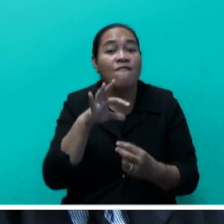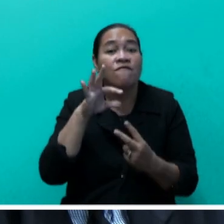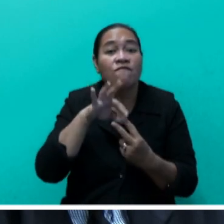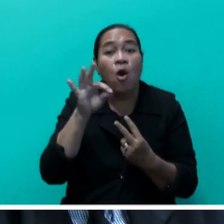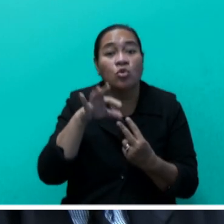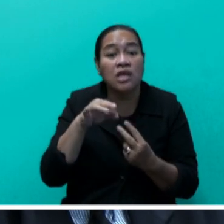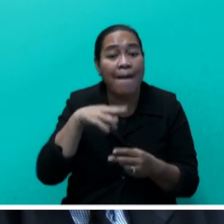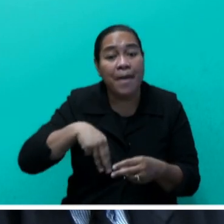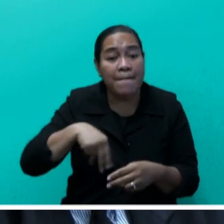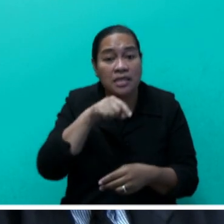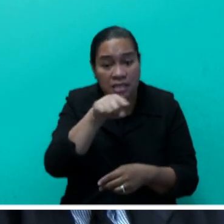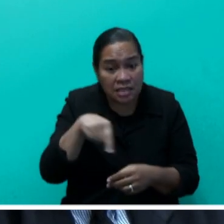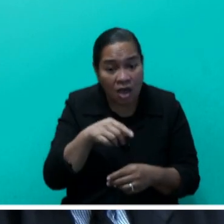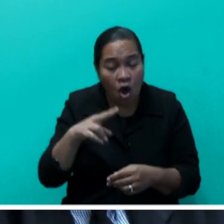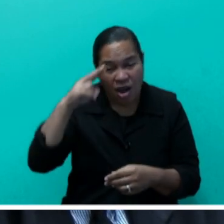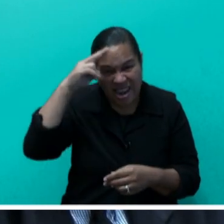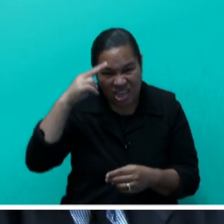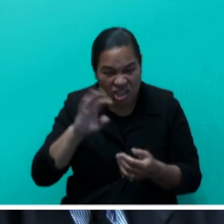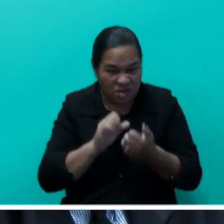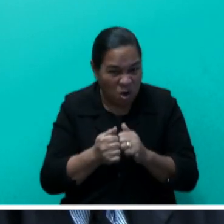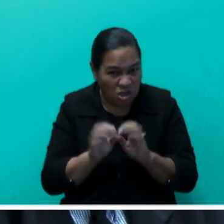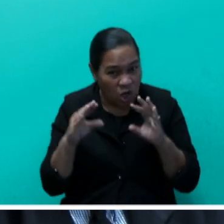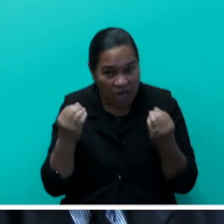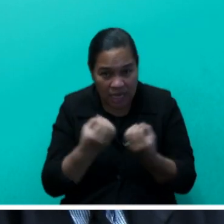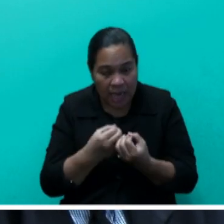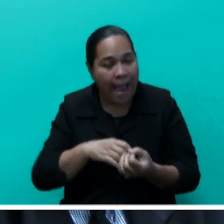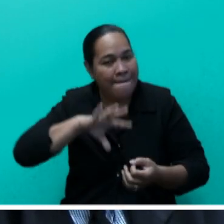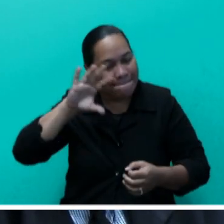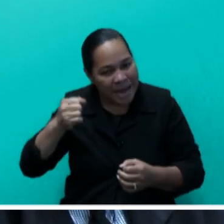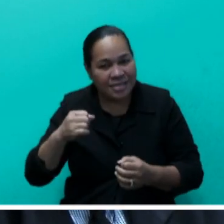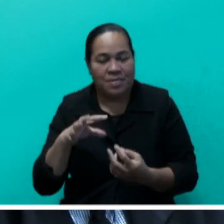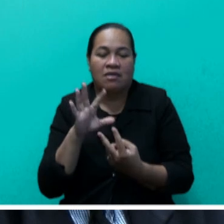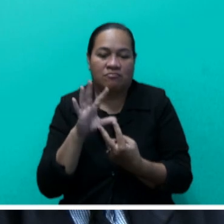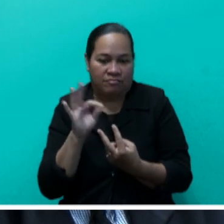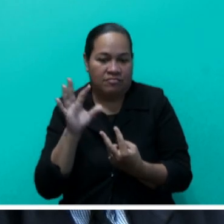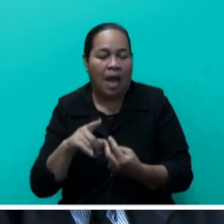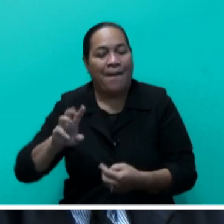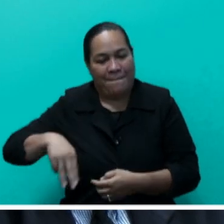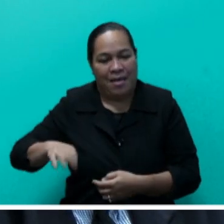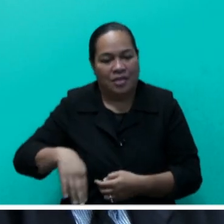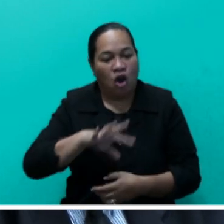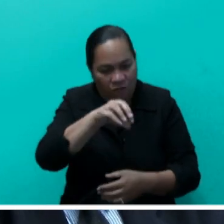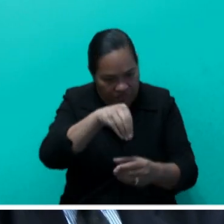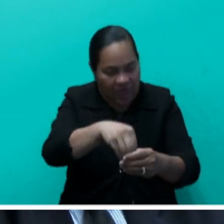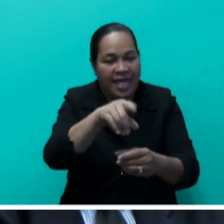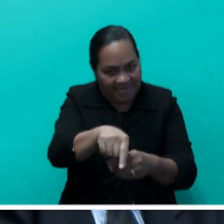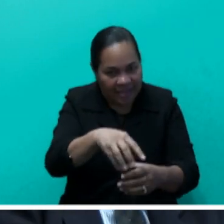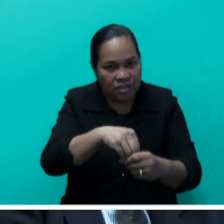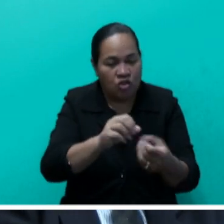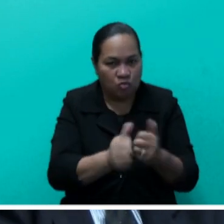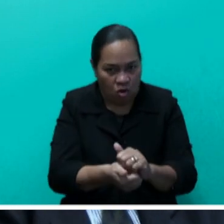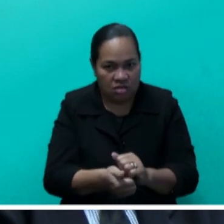any board of a national sports organization had to be elected by the members of that sport. And as